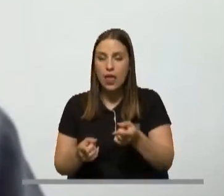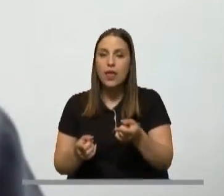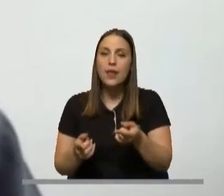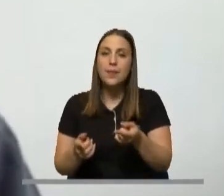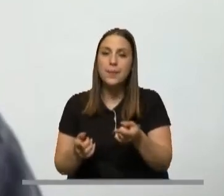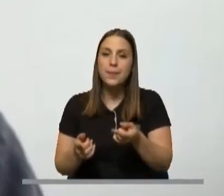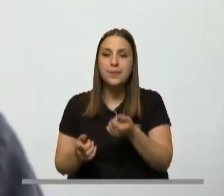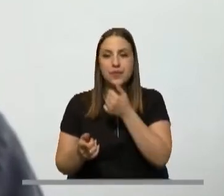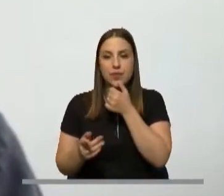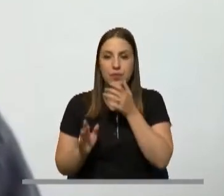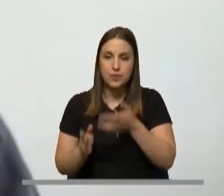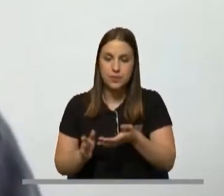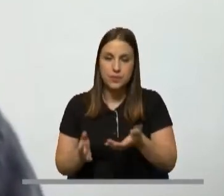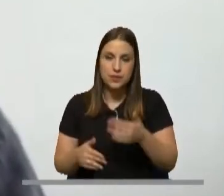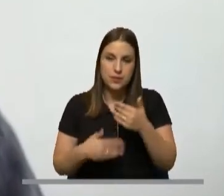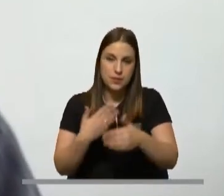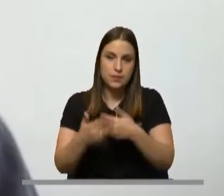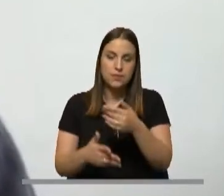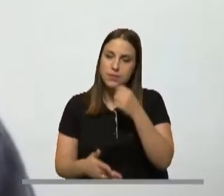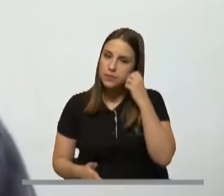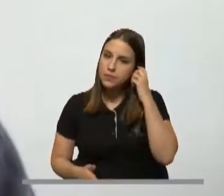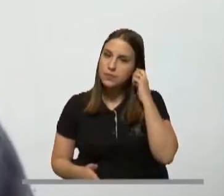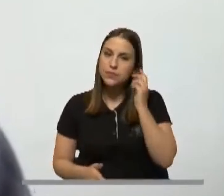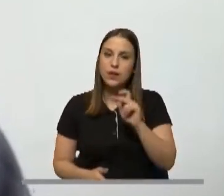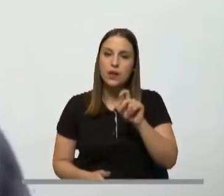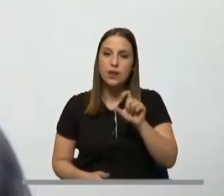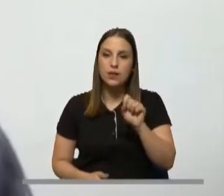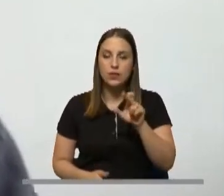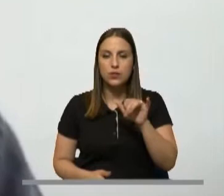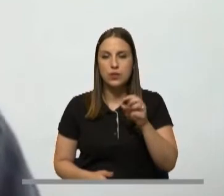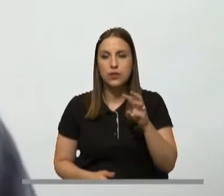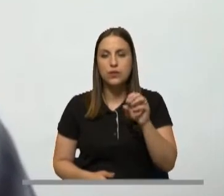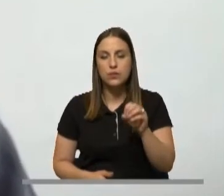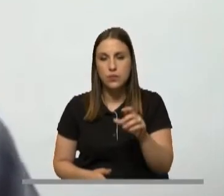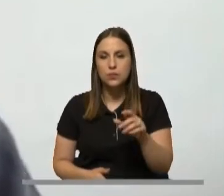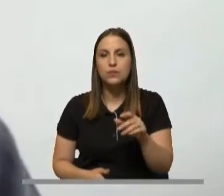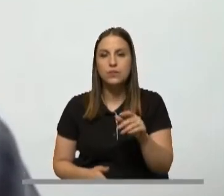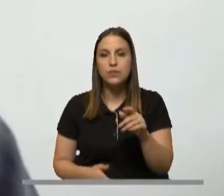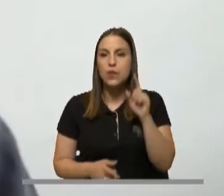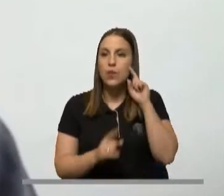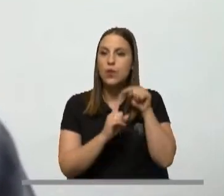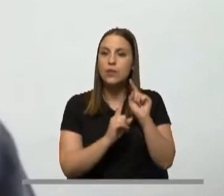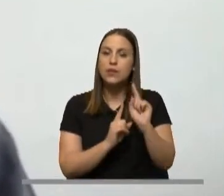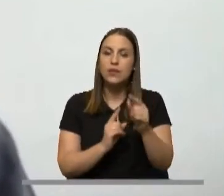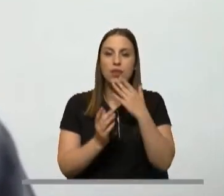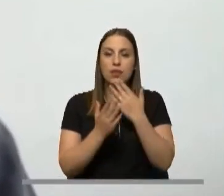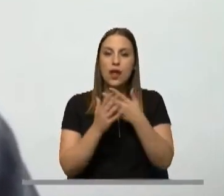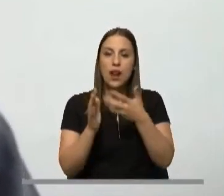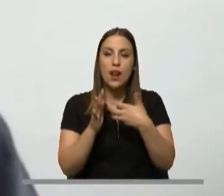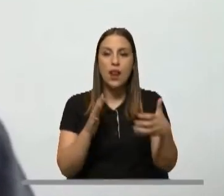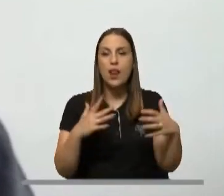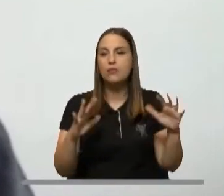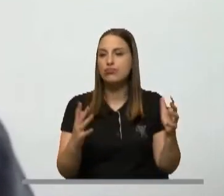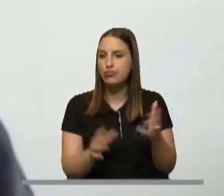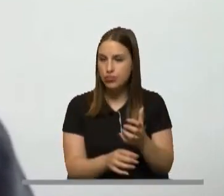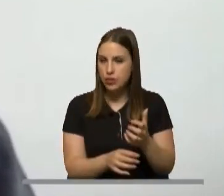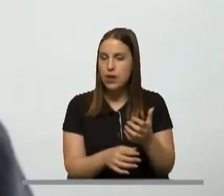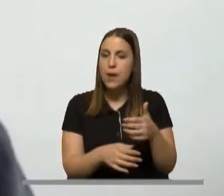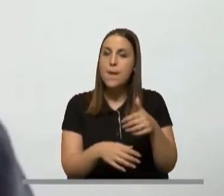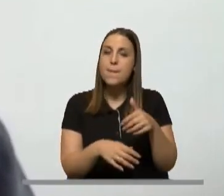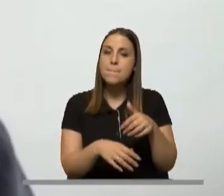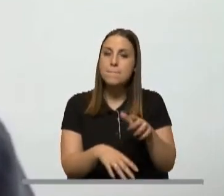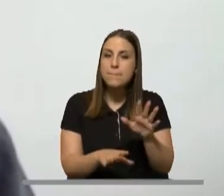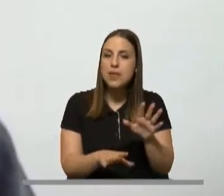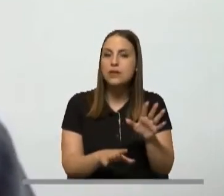be decided. Algorithmic procedures serve to reduce complexity, but do not